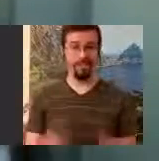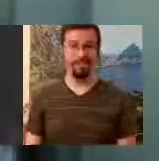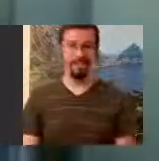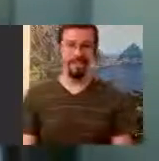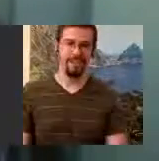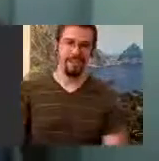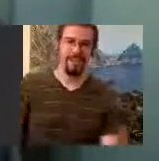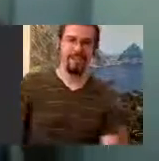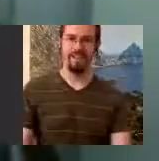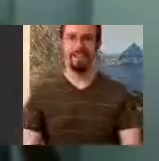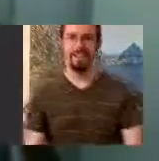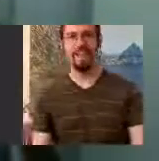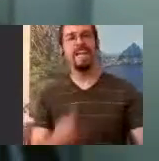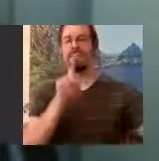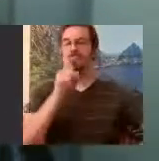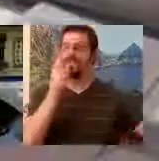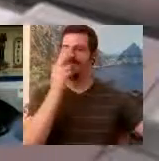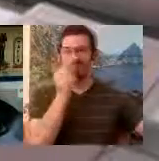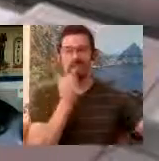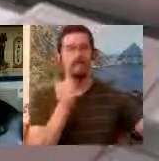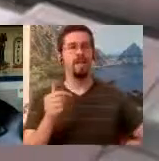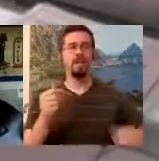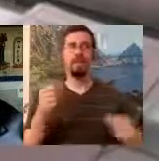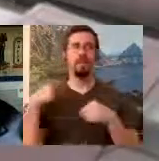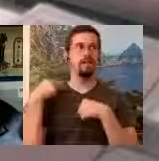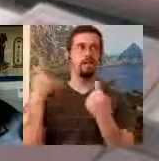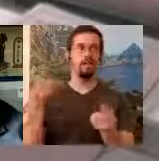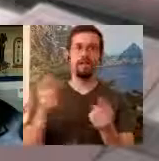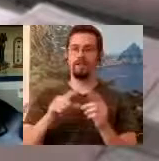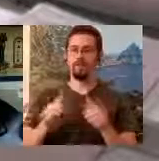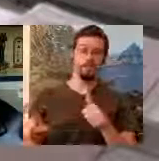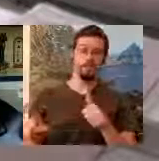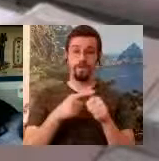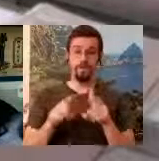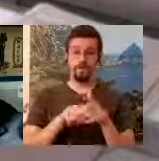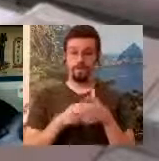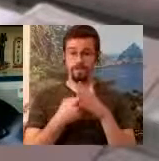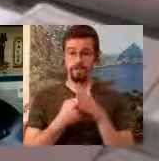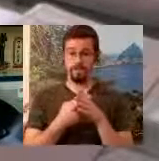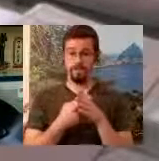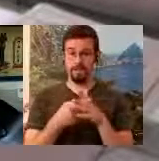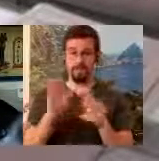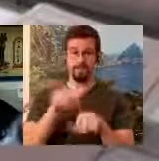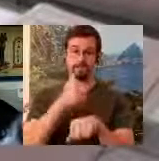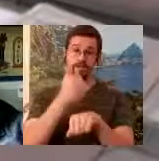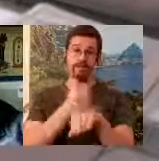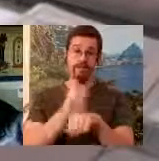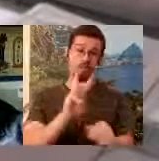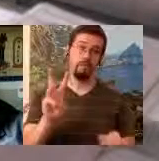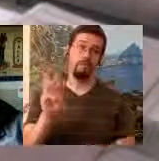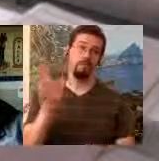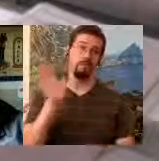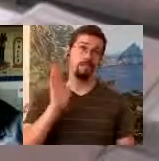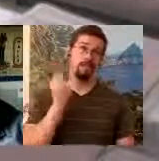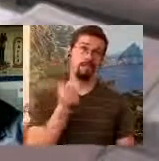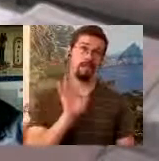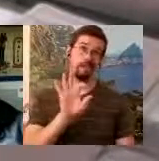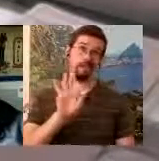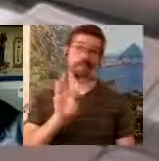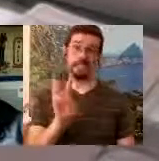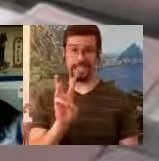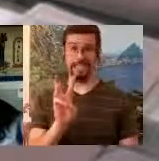it really is comical. I got so much criticism when I first began setting up a website in around